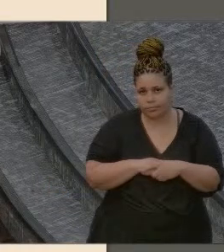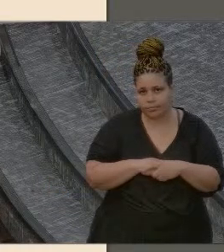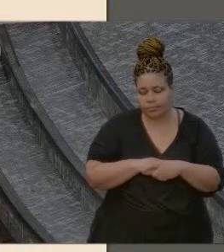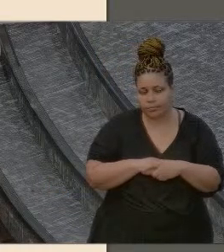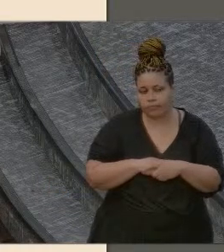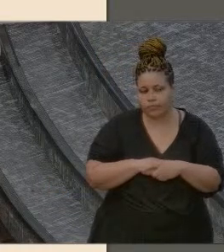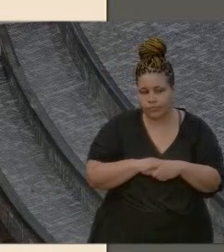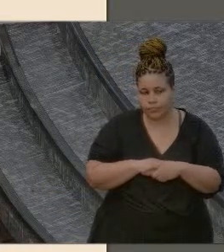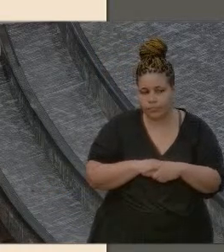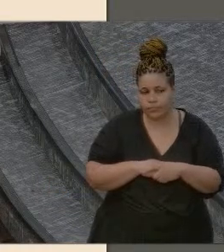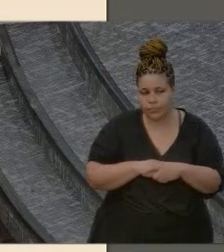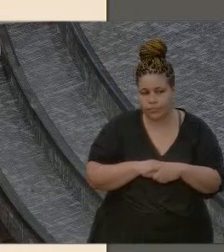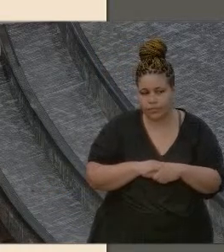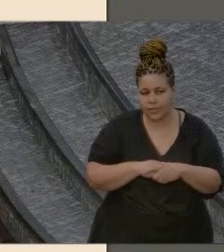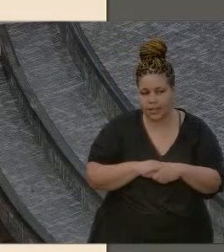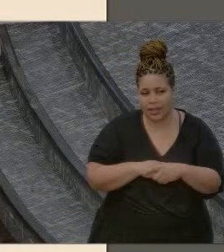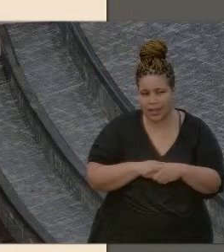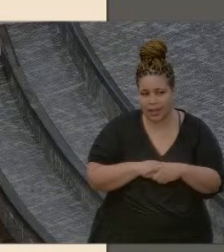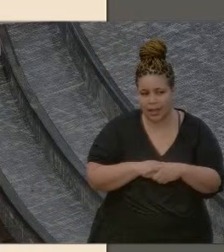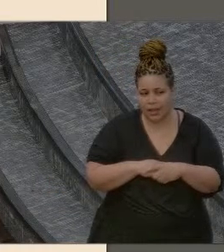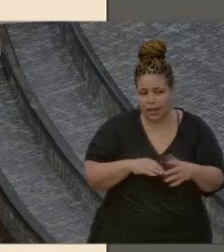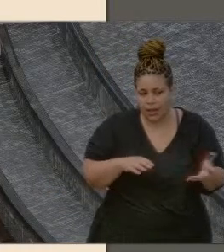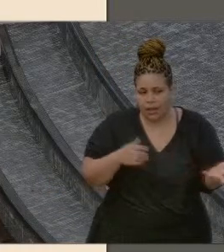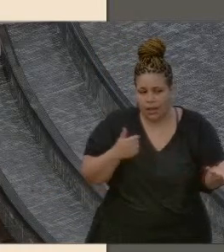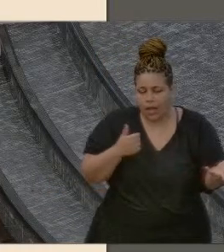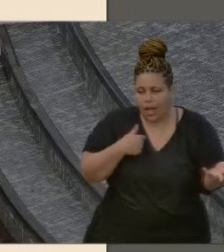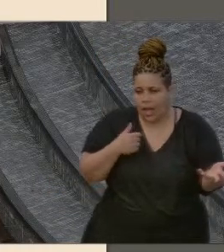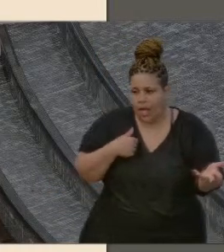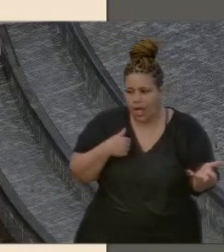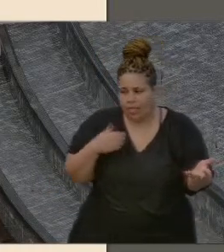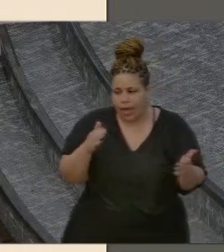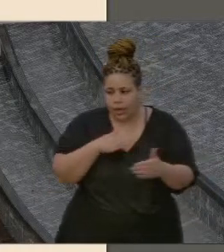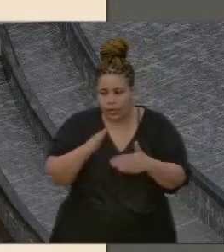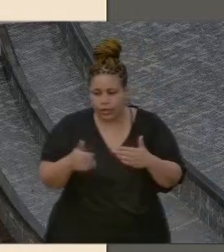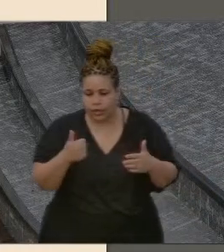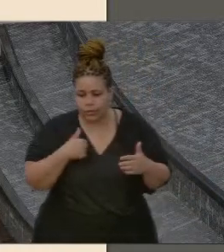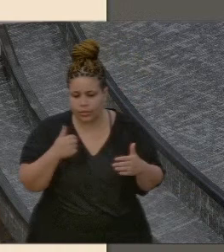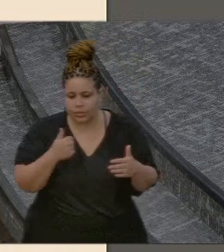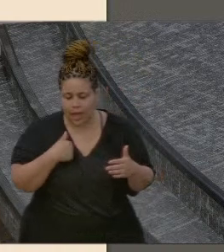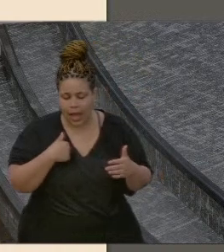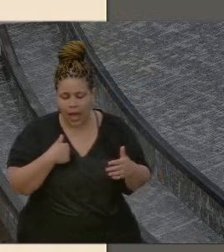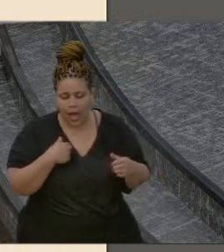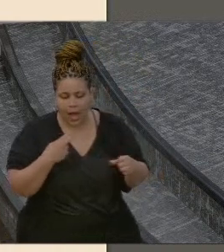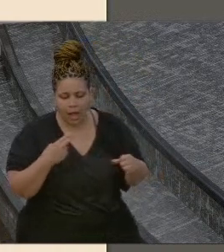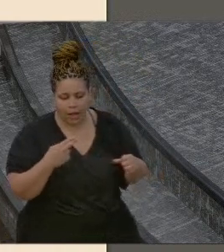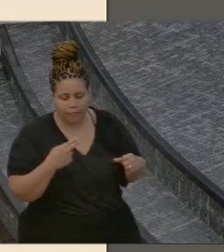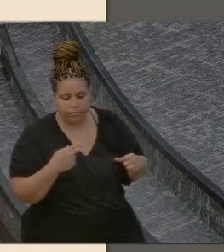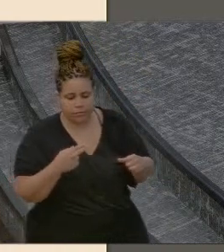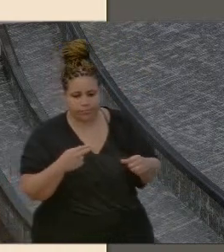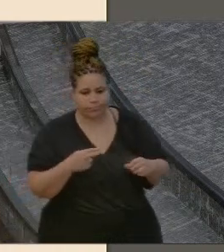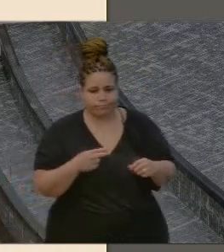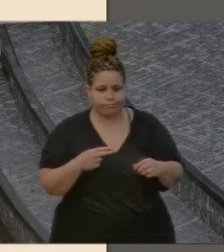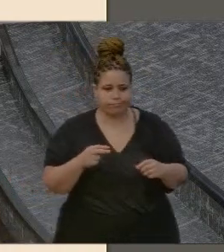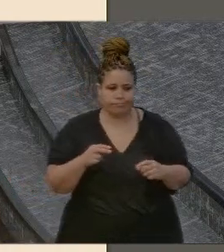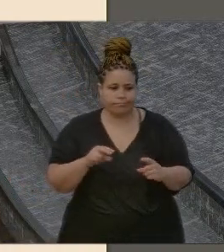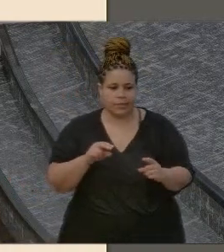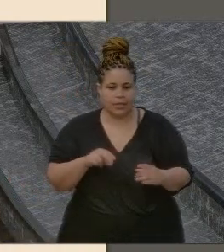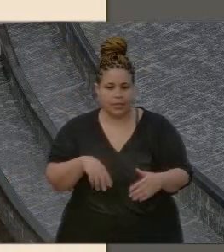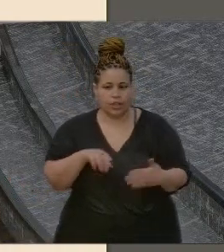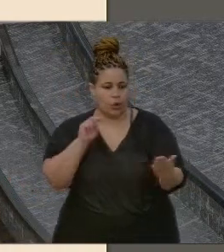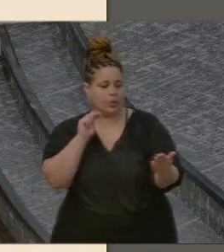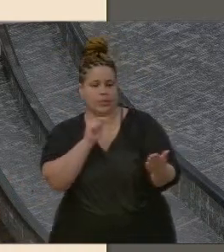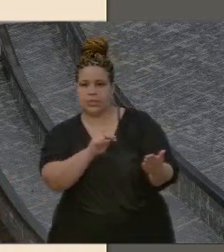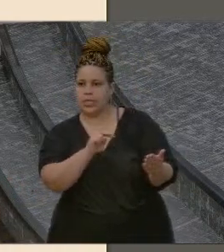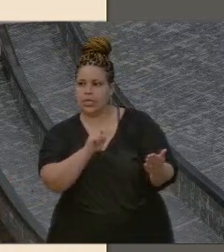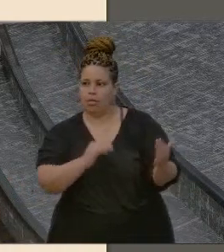close by saying that I view these disparities as a call to action.